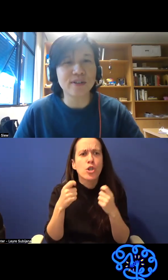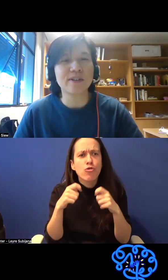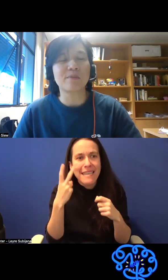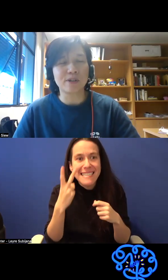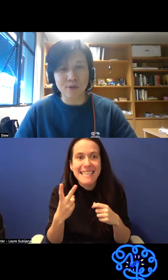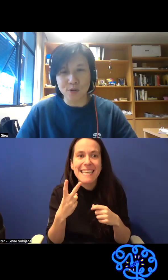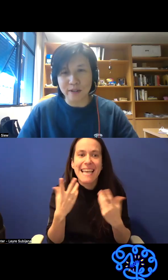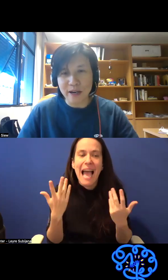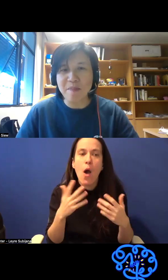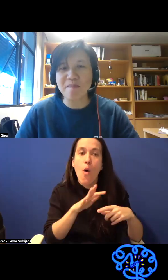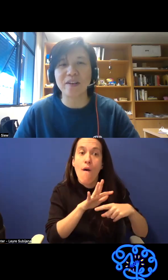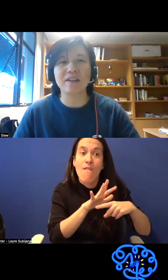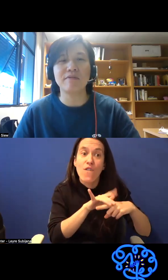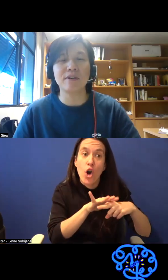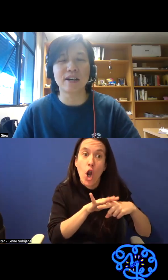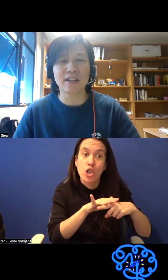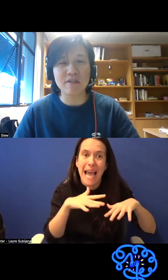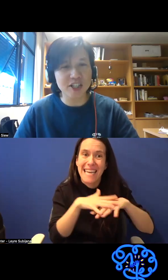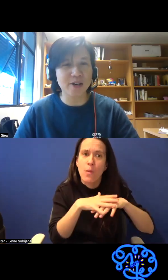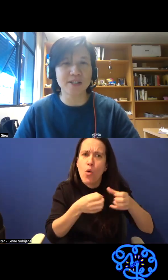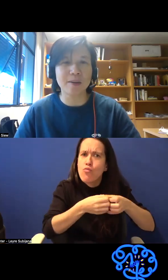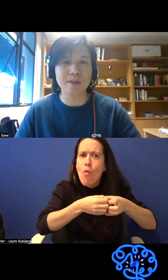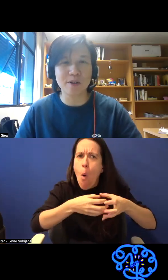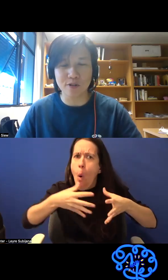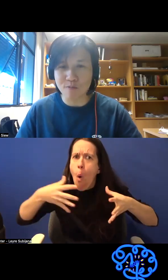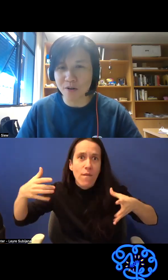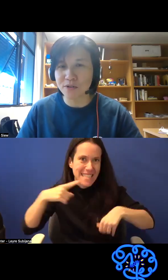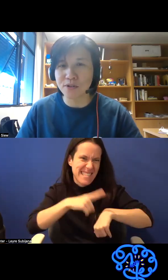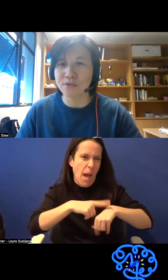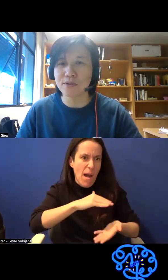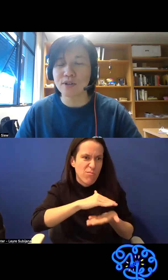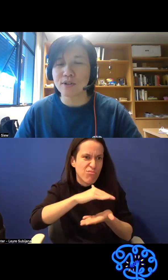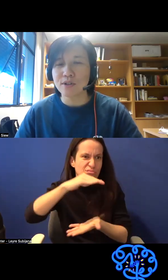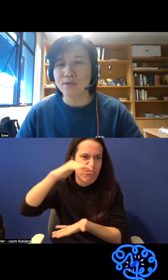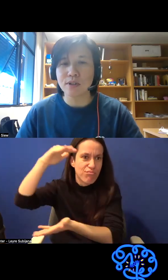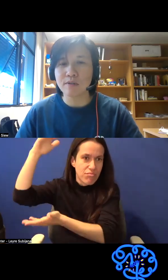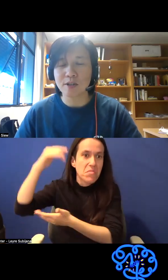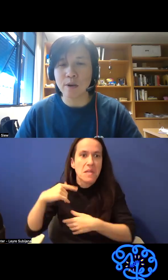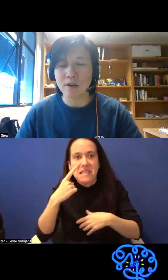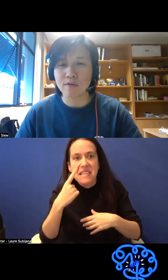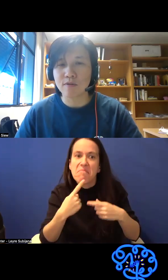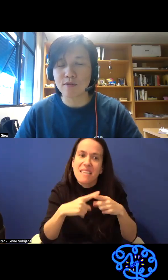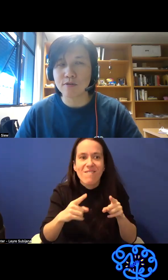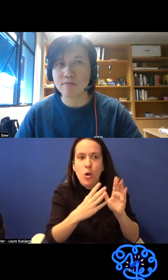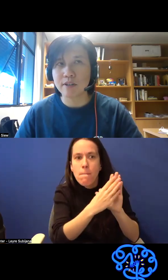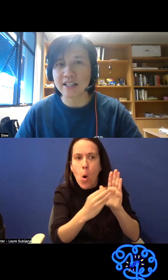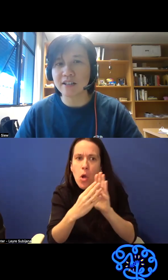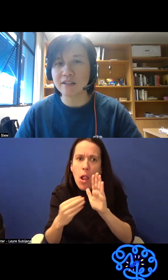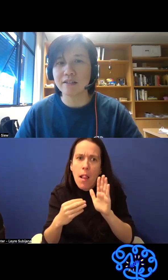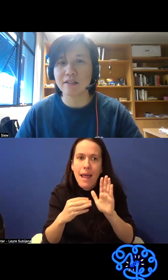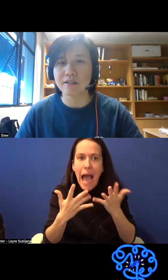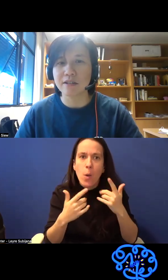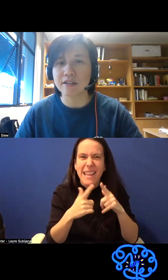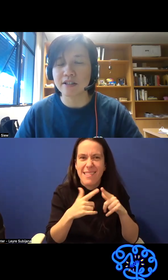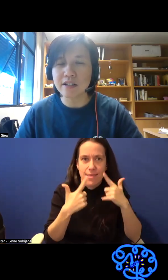phonological network grows over time, and we are leveraging on some network growth models to give us a way of